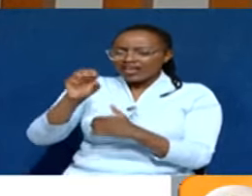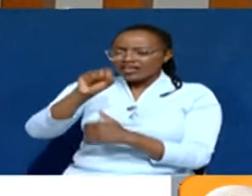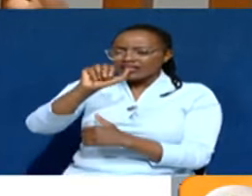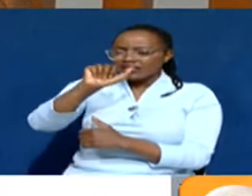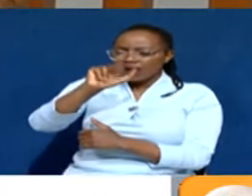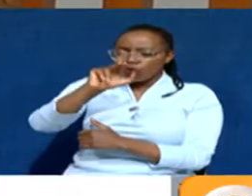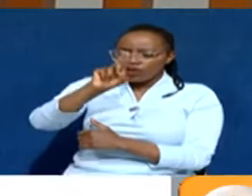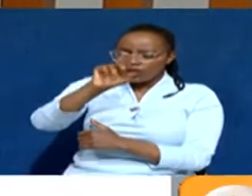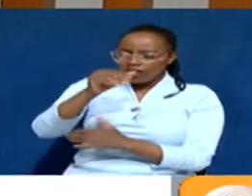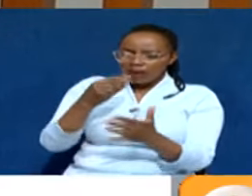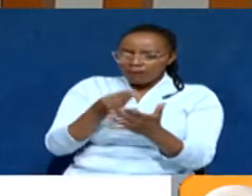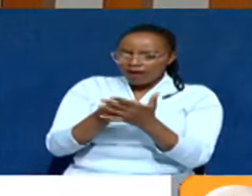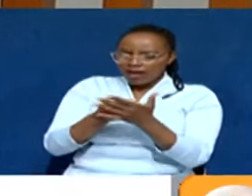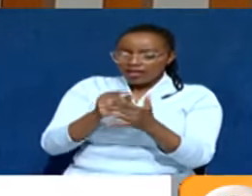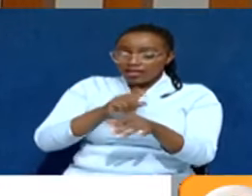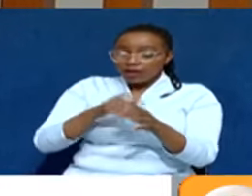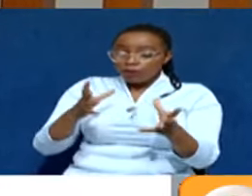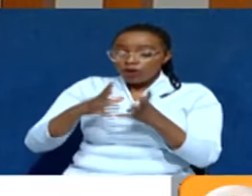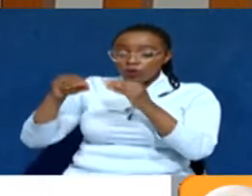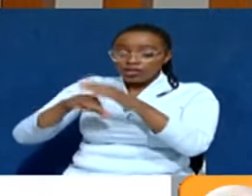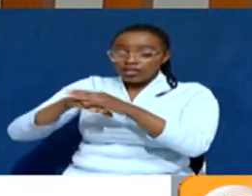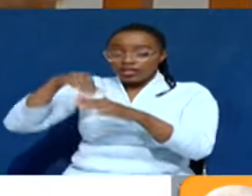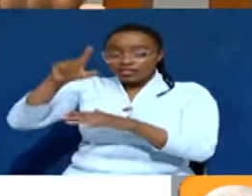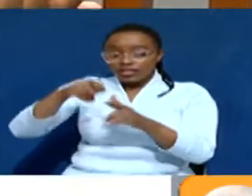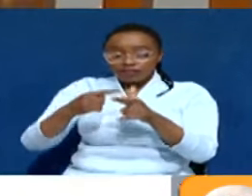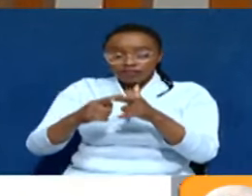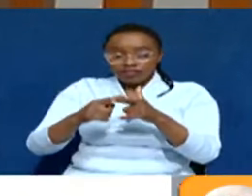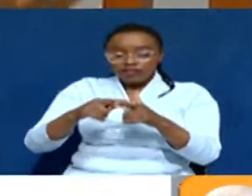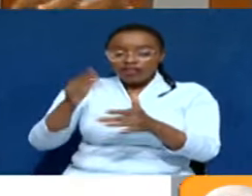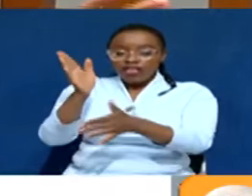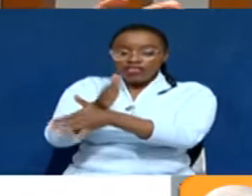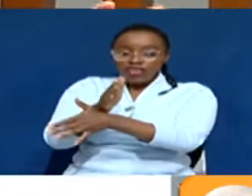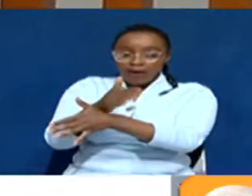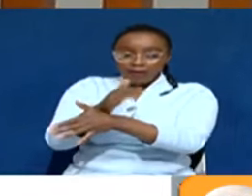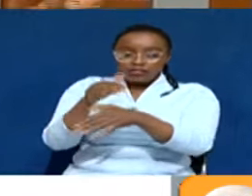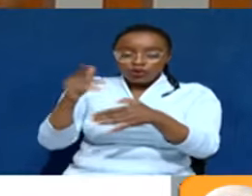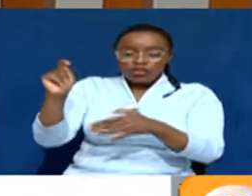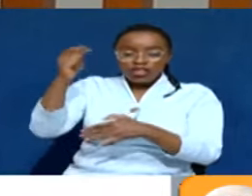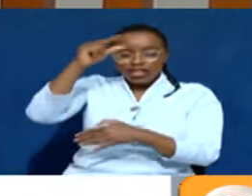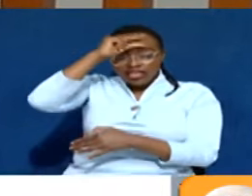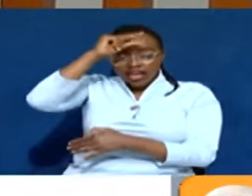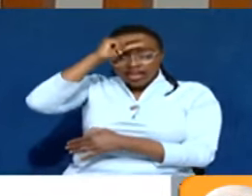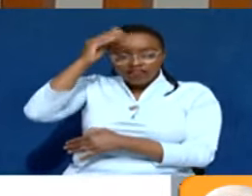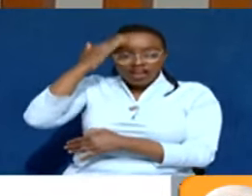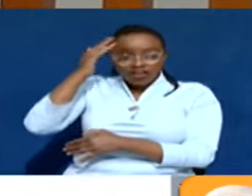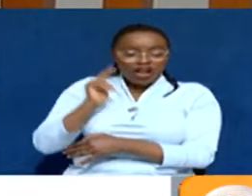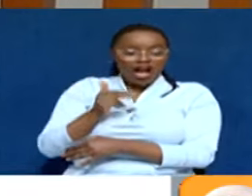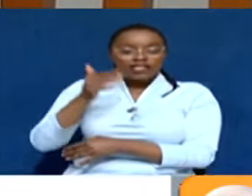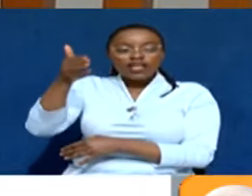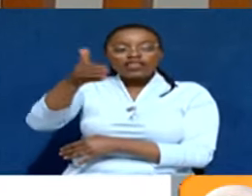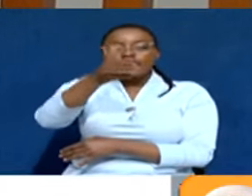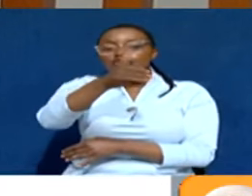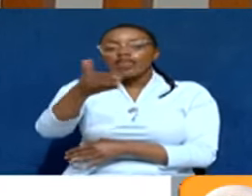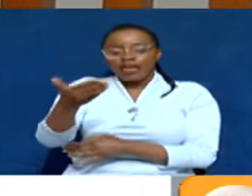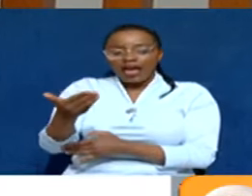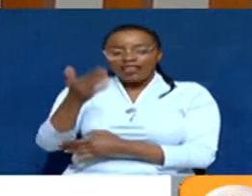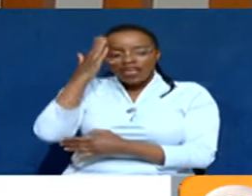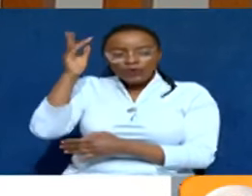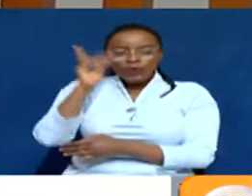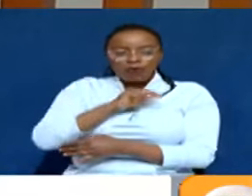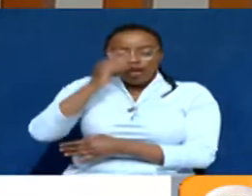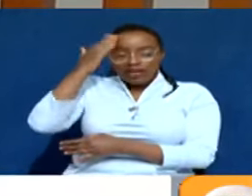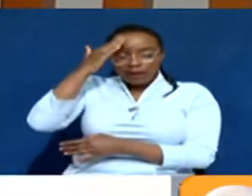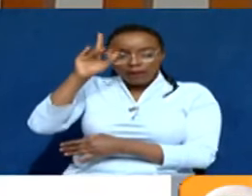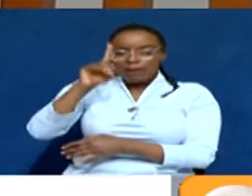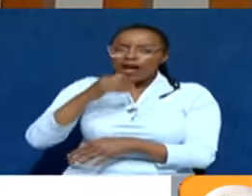money. So when we went outside there, and not that the embassy or the Kenyan government doesn't know that we are outside there, I remember even